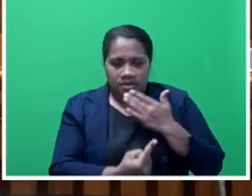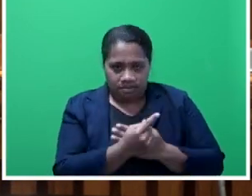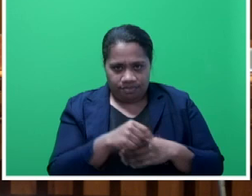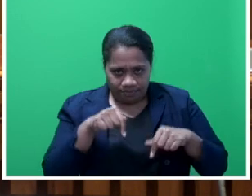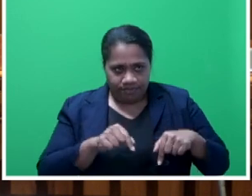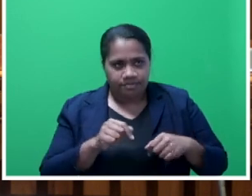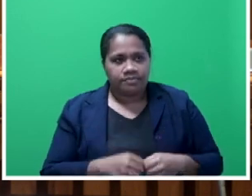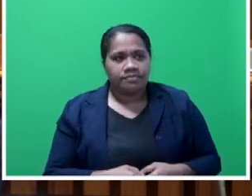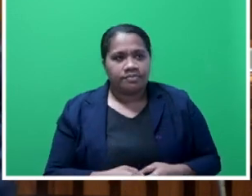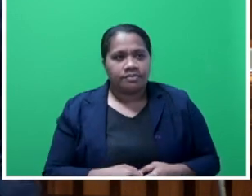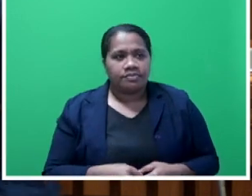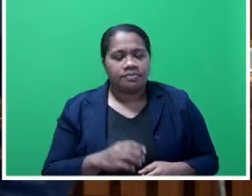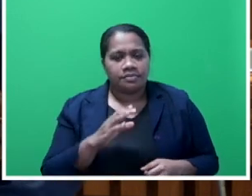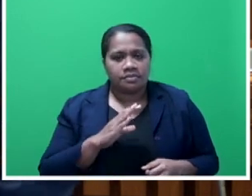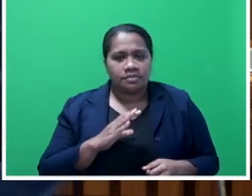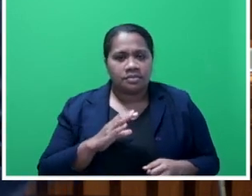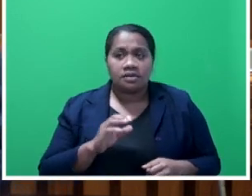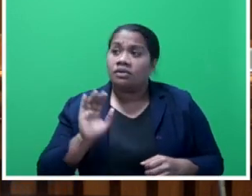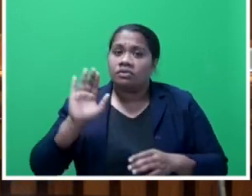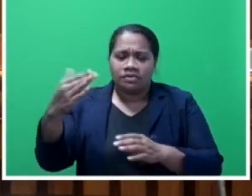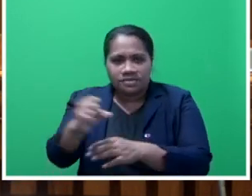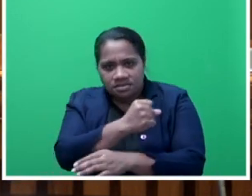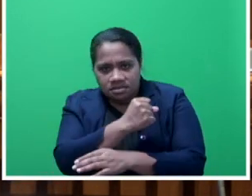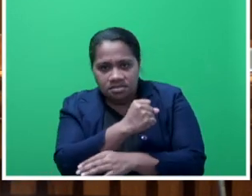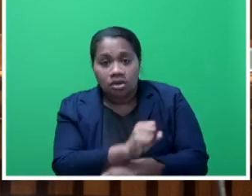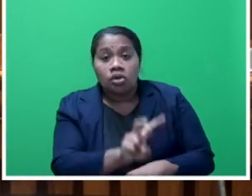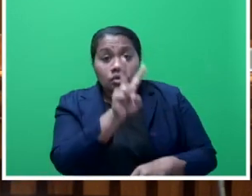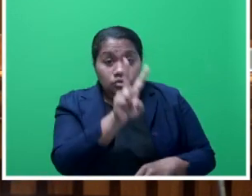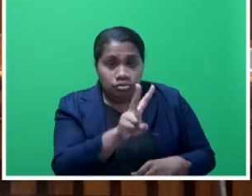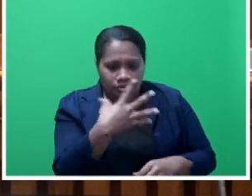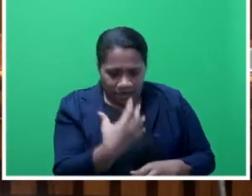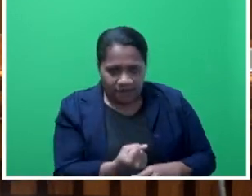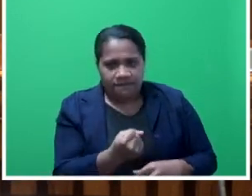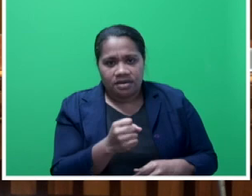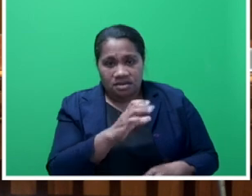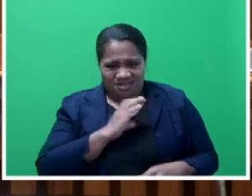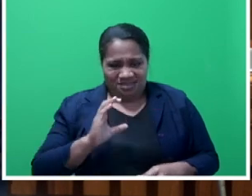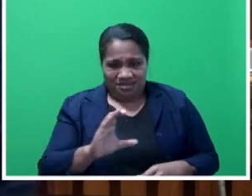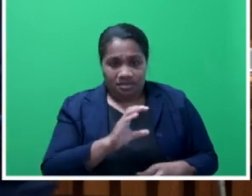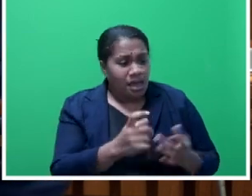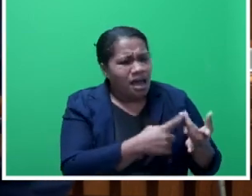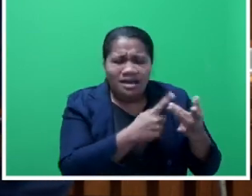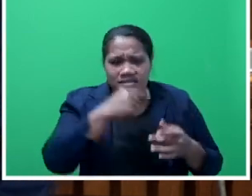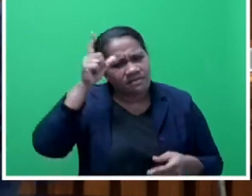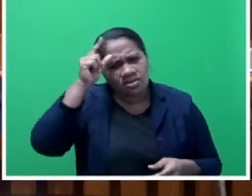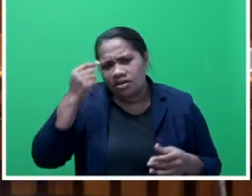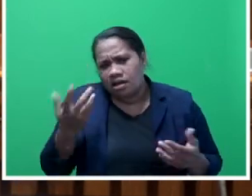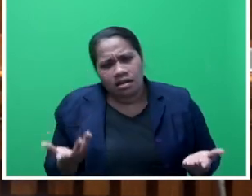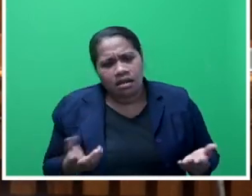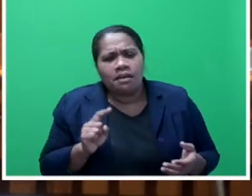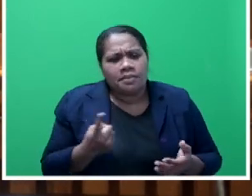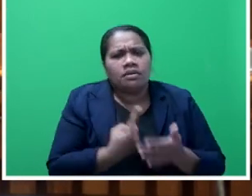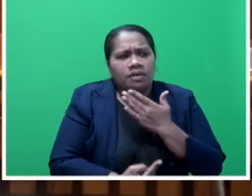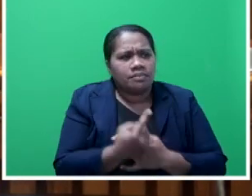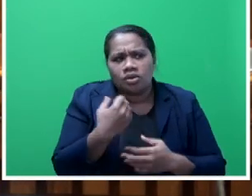citizenship, including Fijian citizenship. The others are all Fijians. But they have no problem when